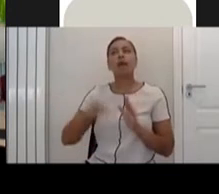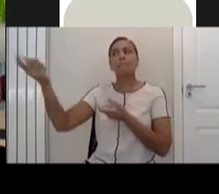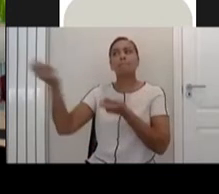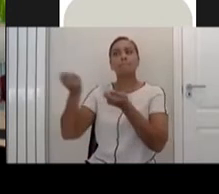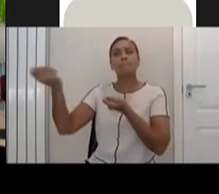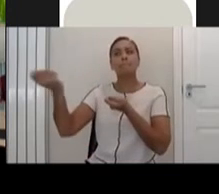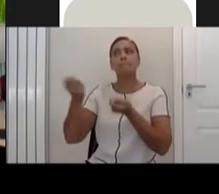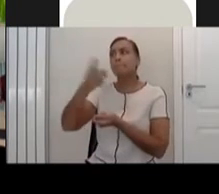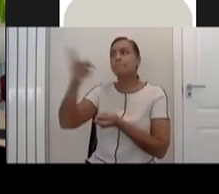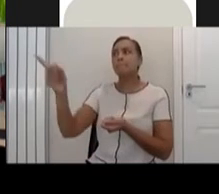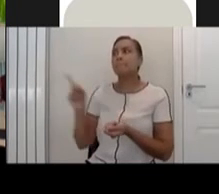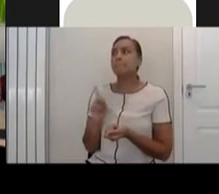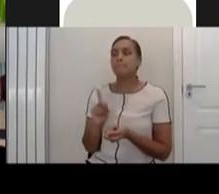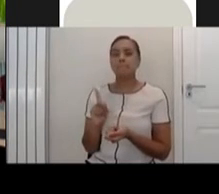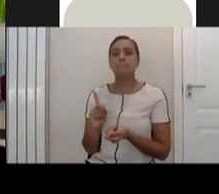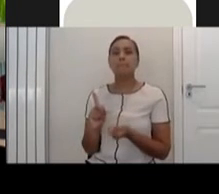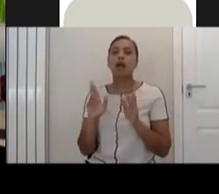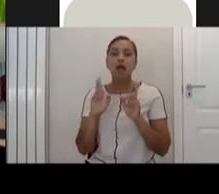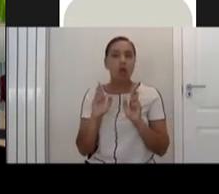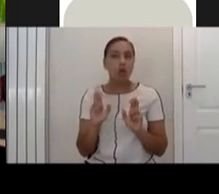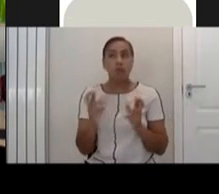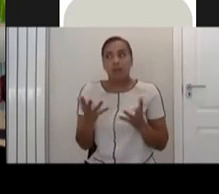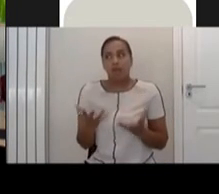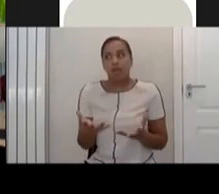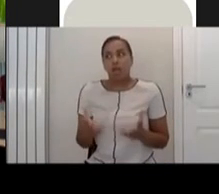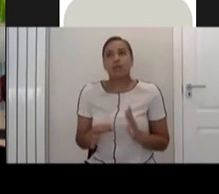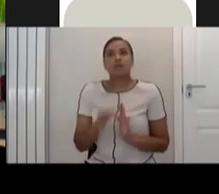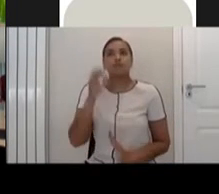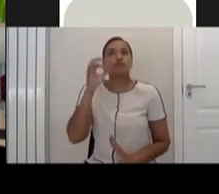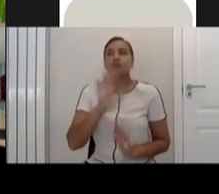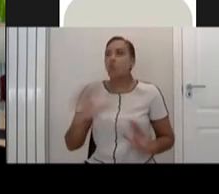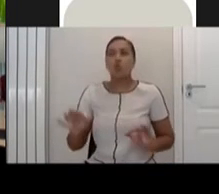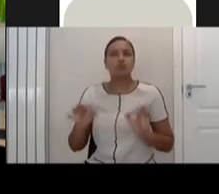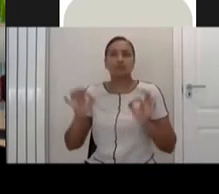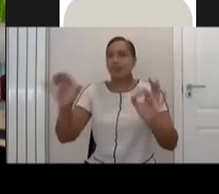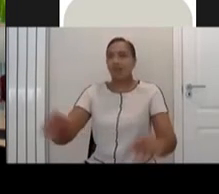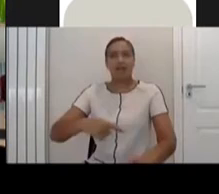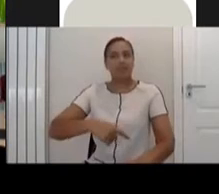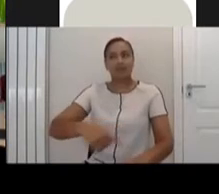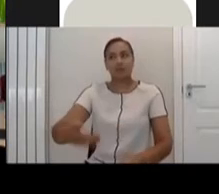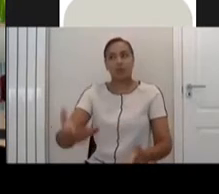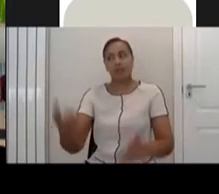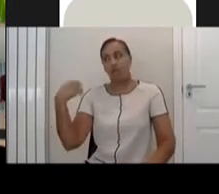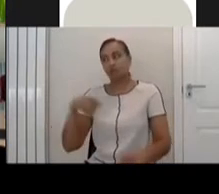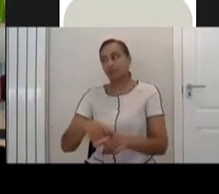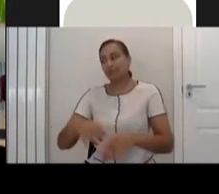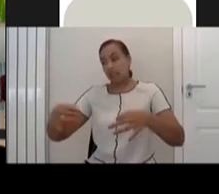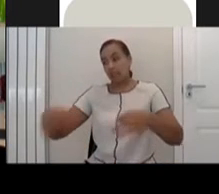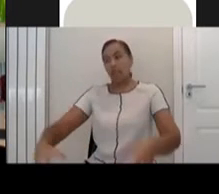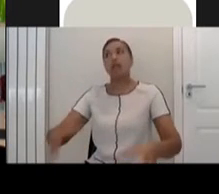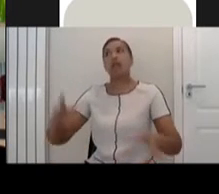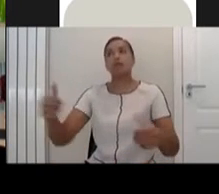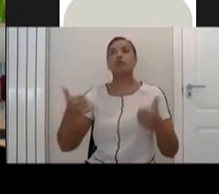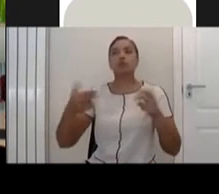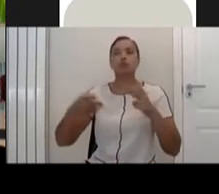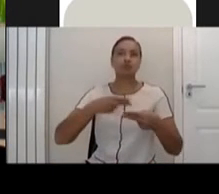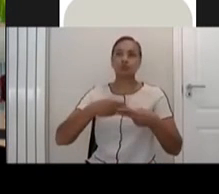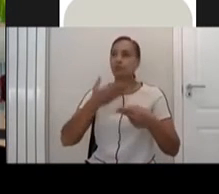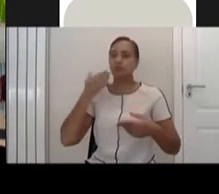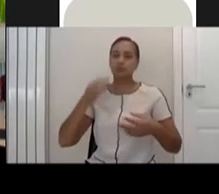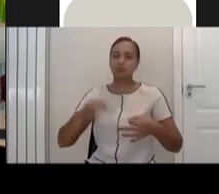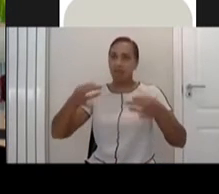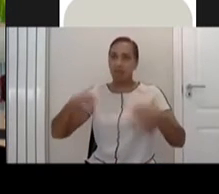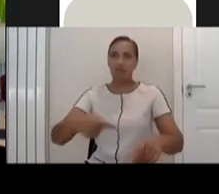they are not anticipating a delay this year, which of course is incredibly good news.